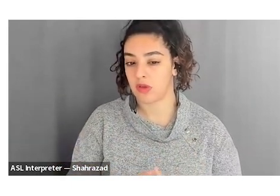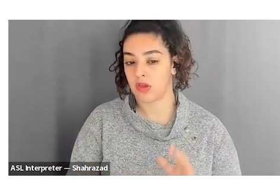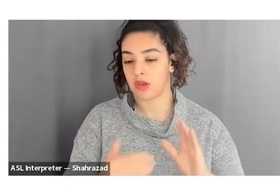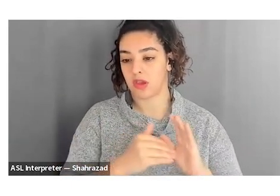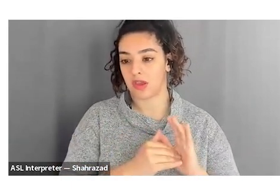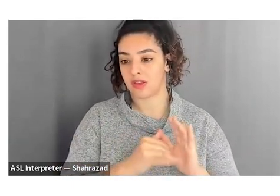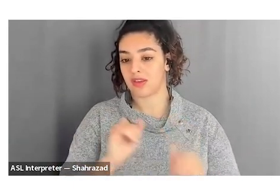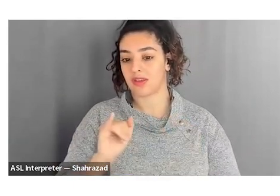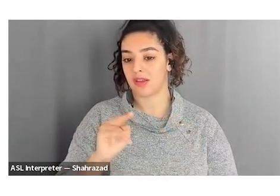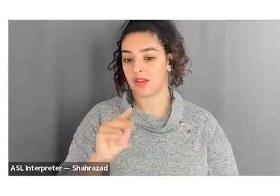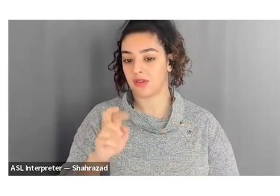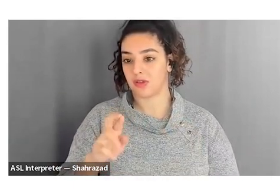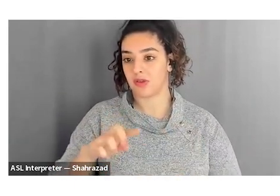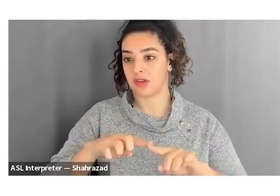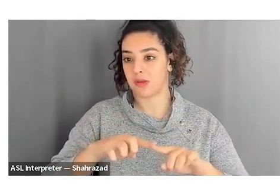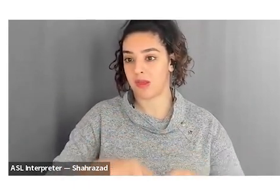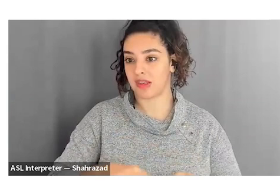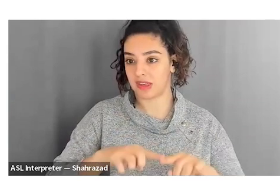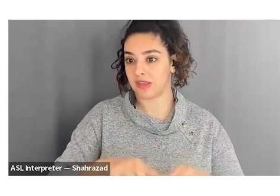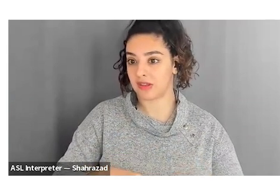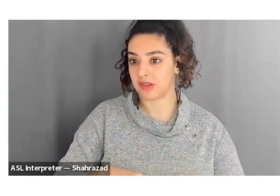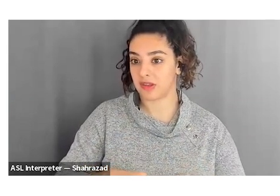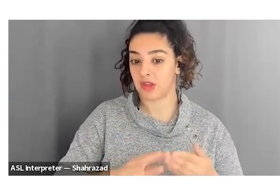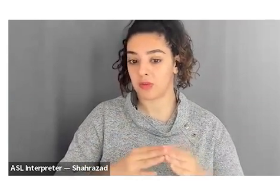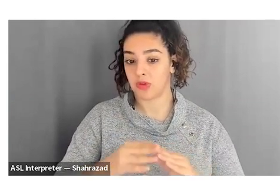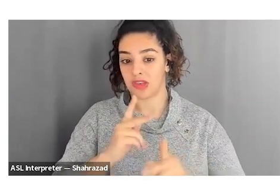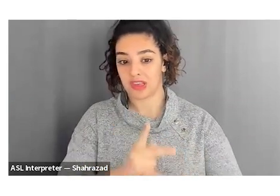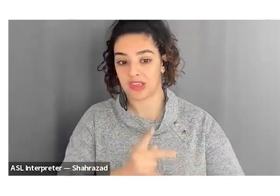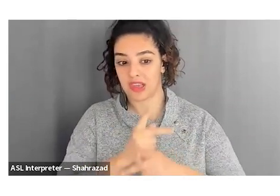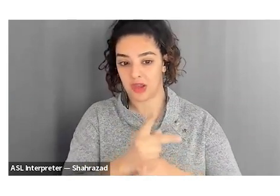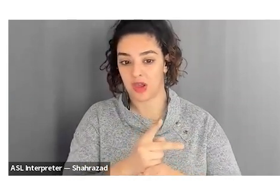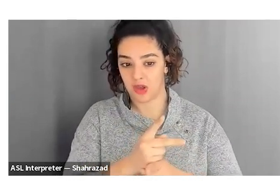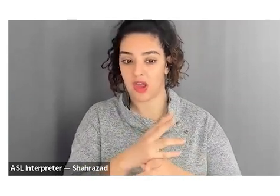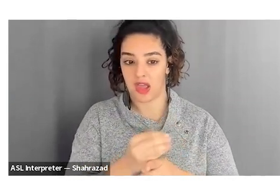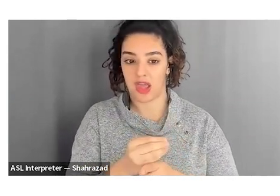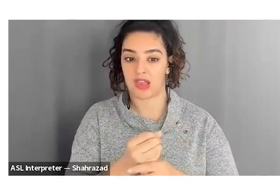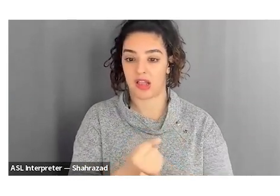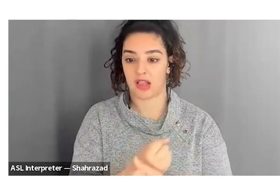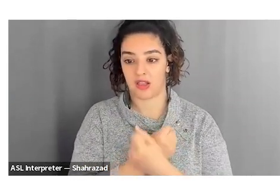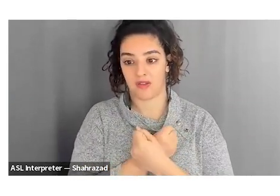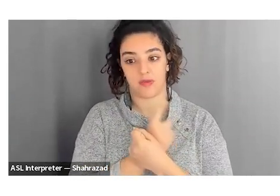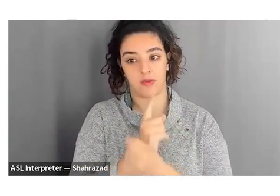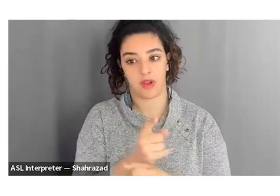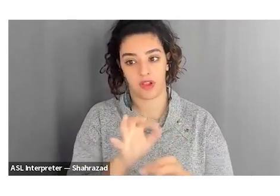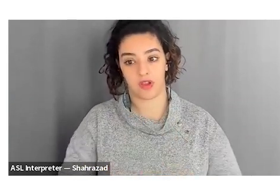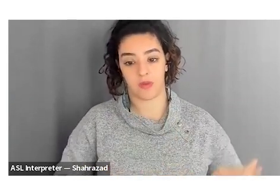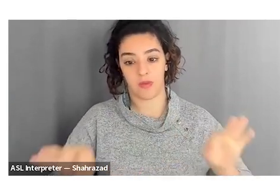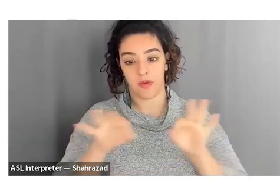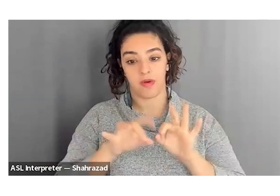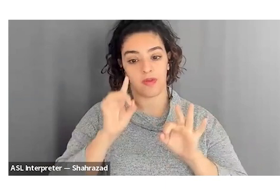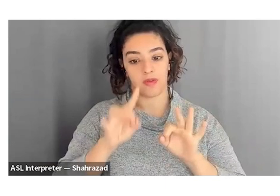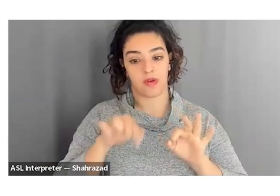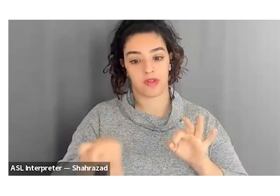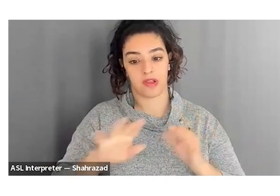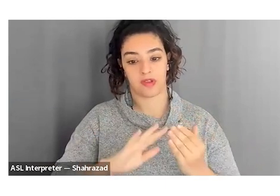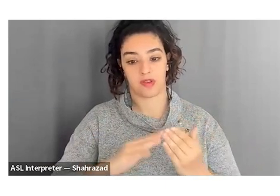interdependence, community care, access, intimacy, and love. I think that's a really important point, and disabled people, we are experts in this,